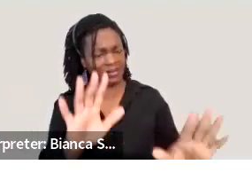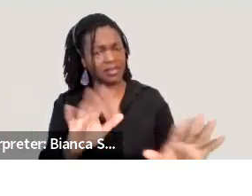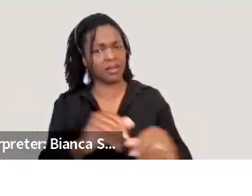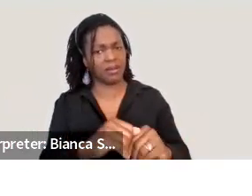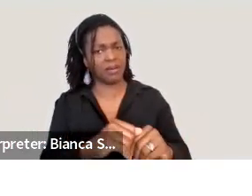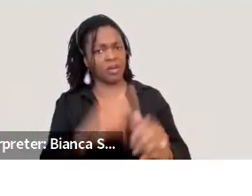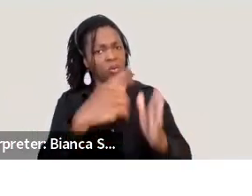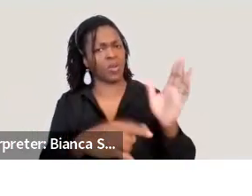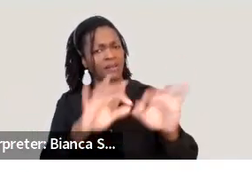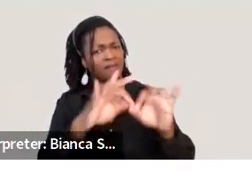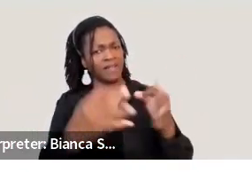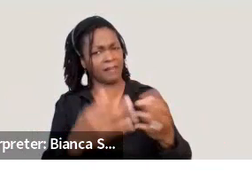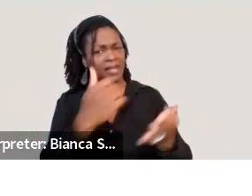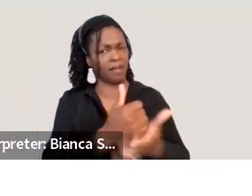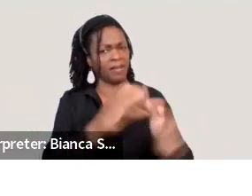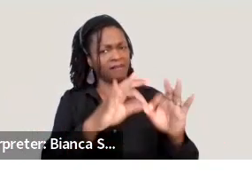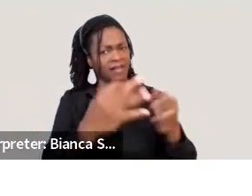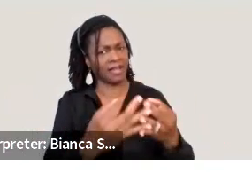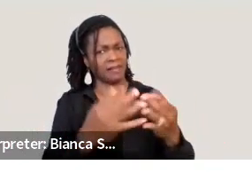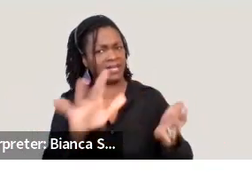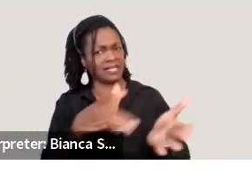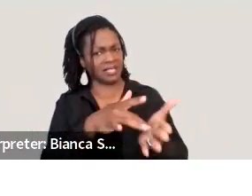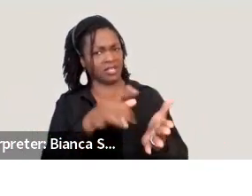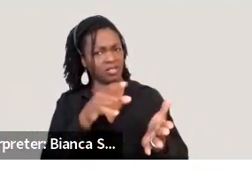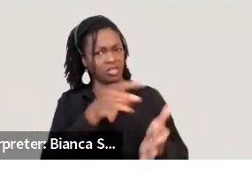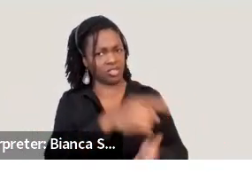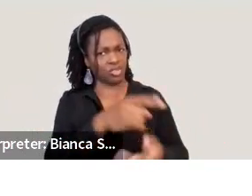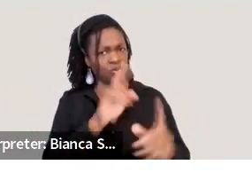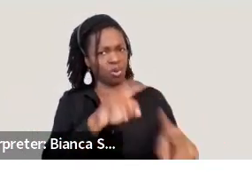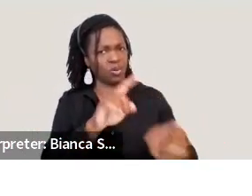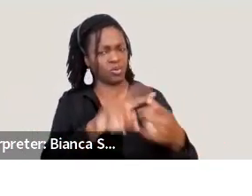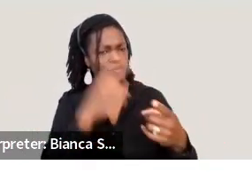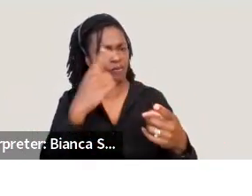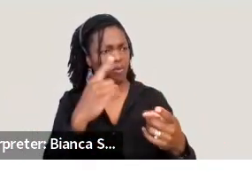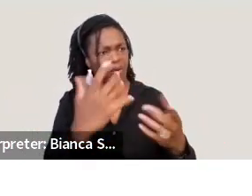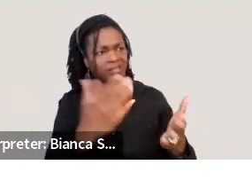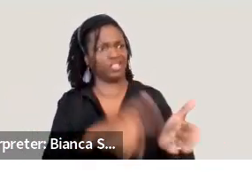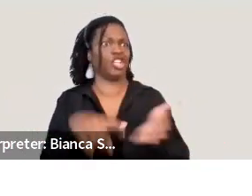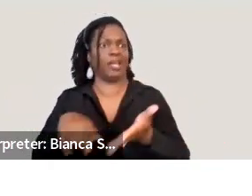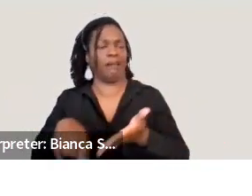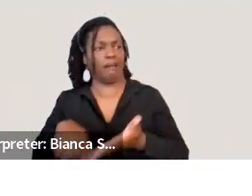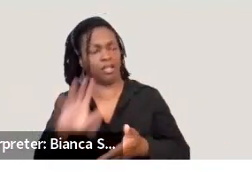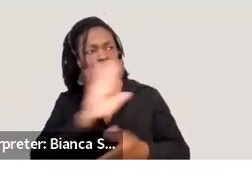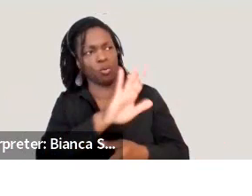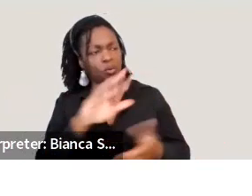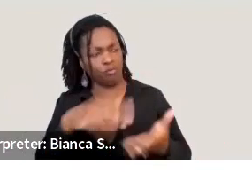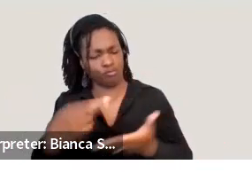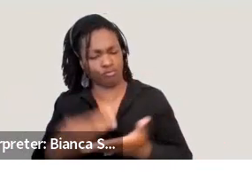says, what helping family centers have you gone to vet your resources? Oh,